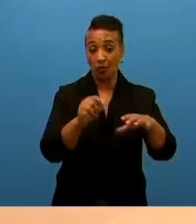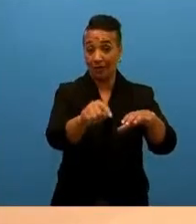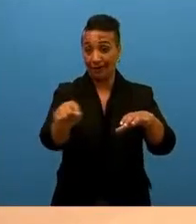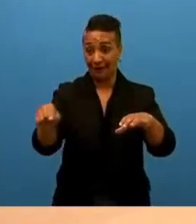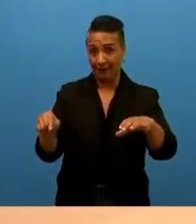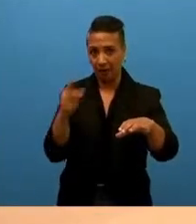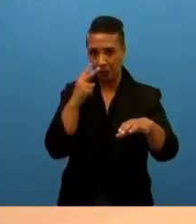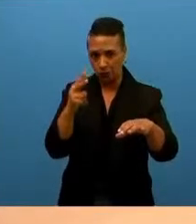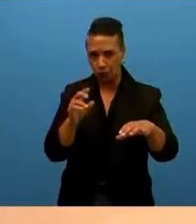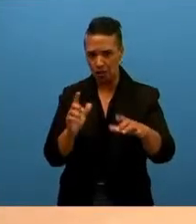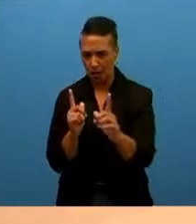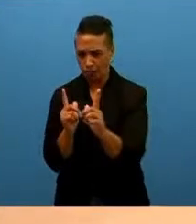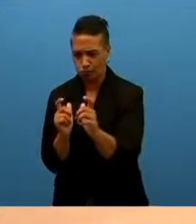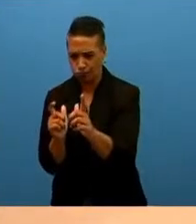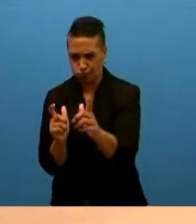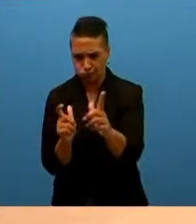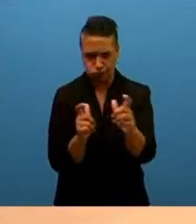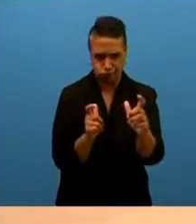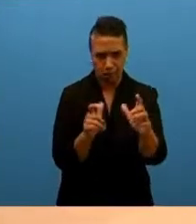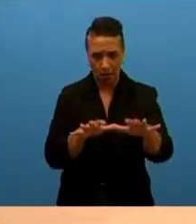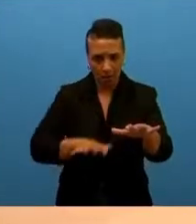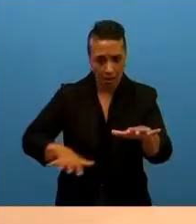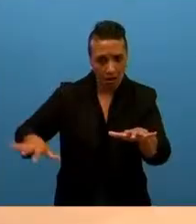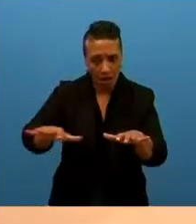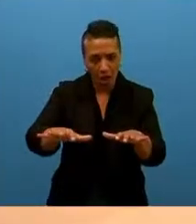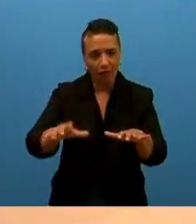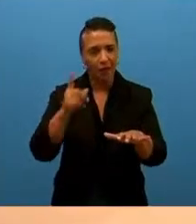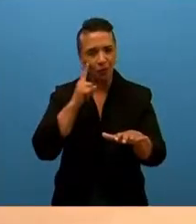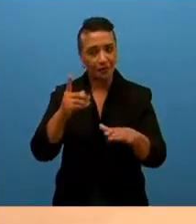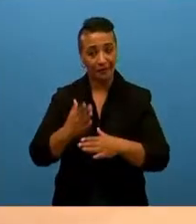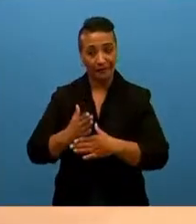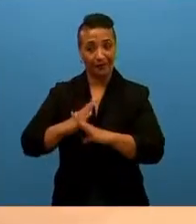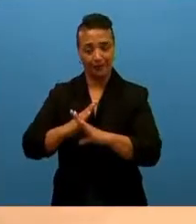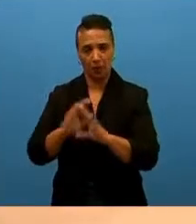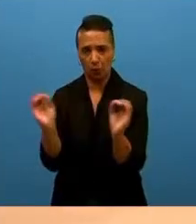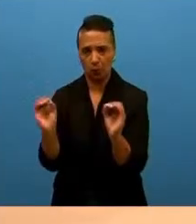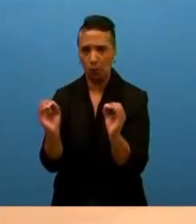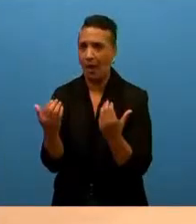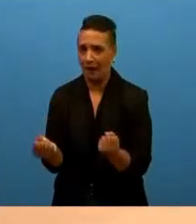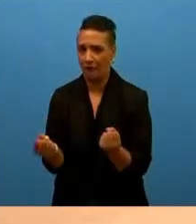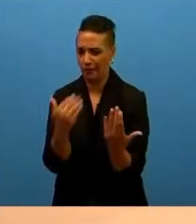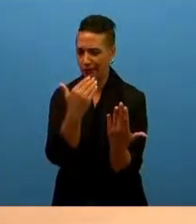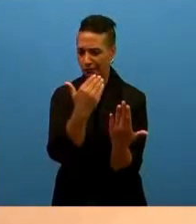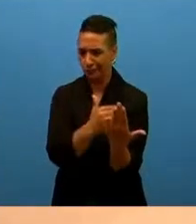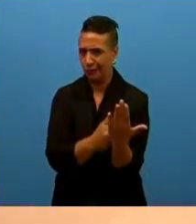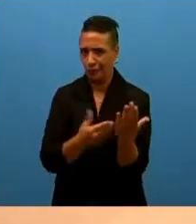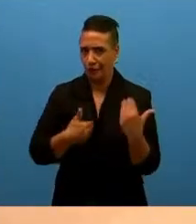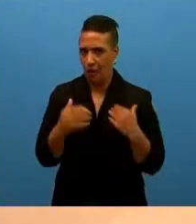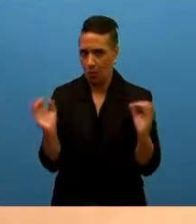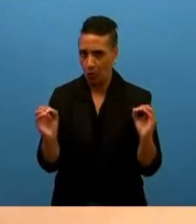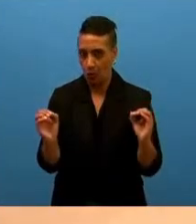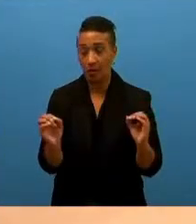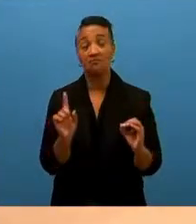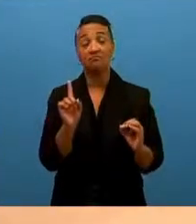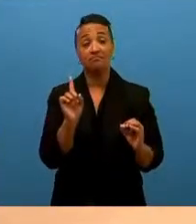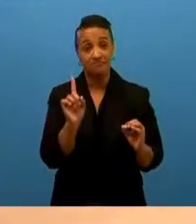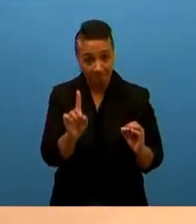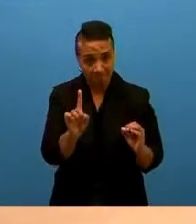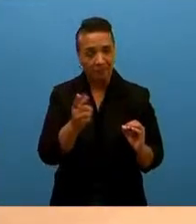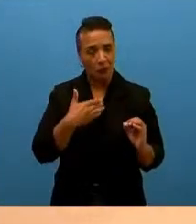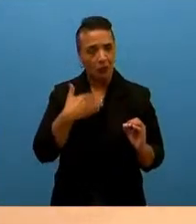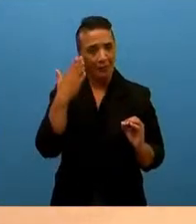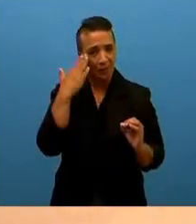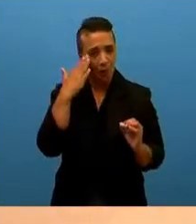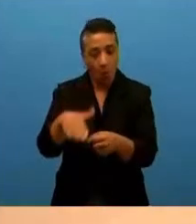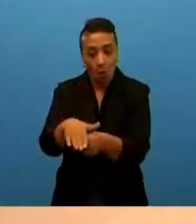activities of the US forces has not necessarily been established. That said, we recognize that local